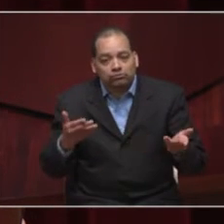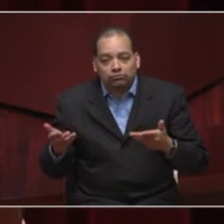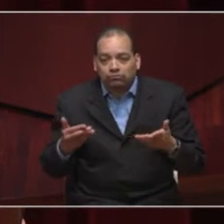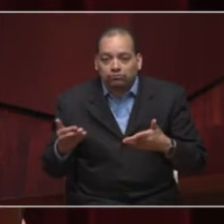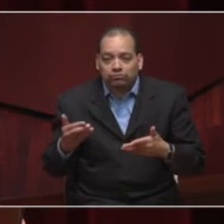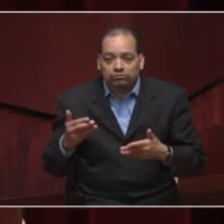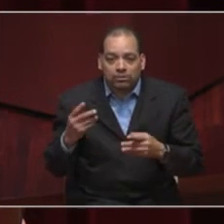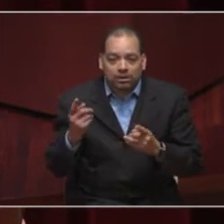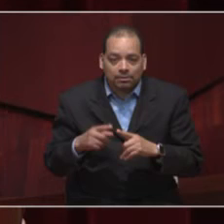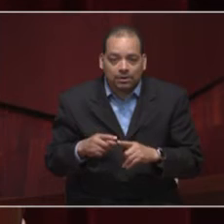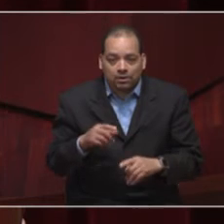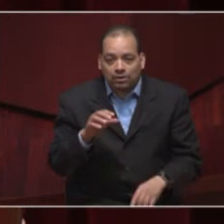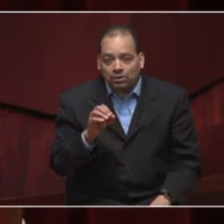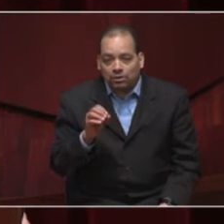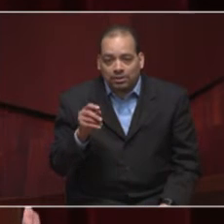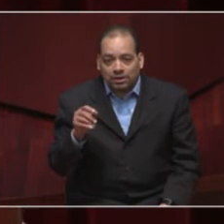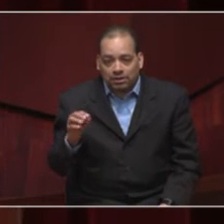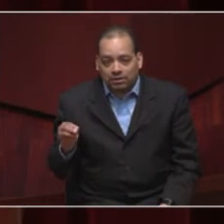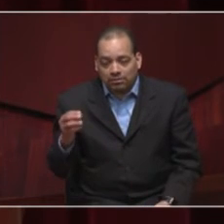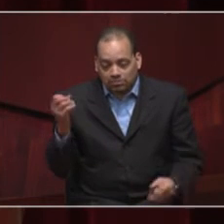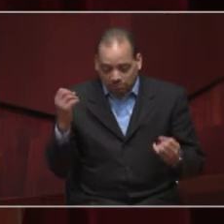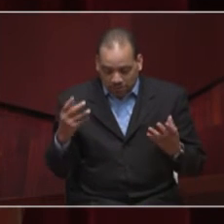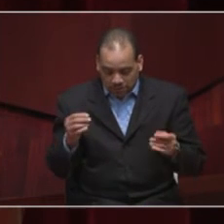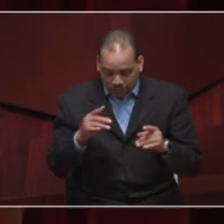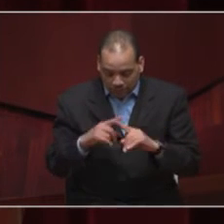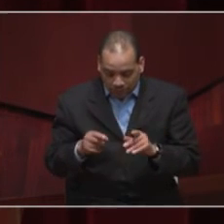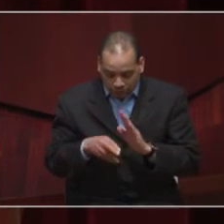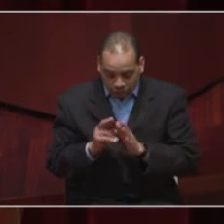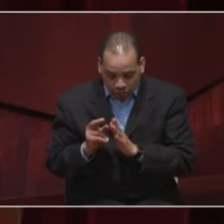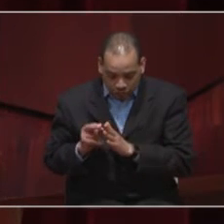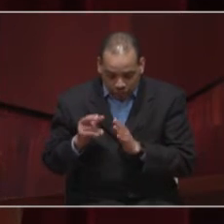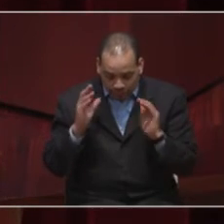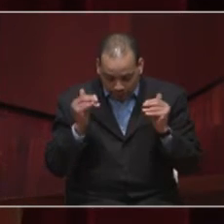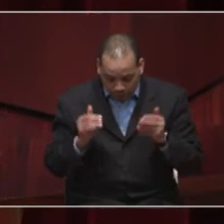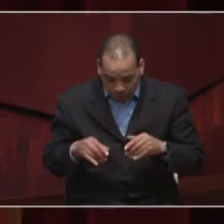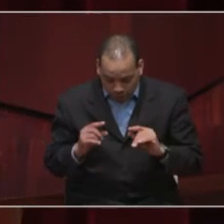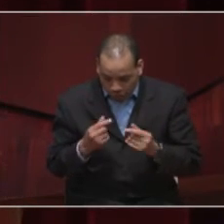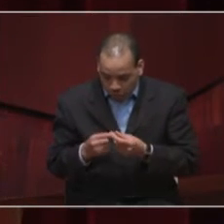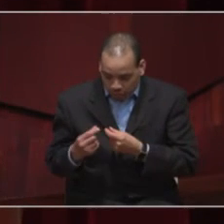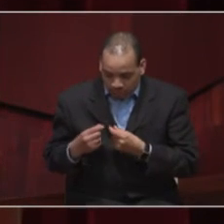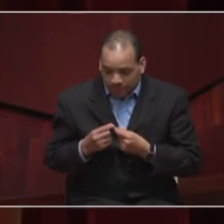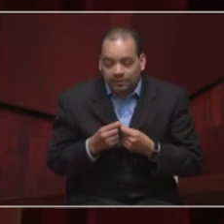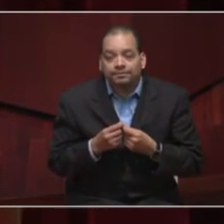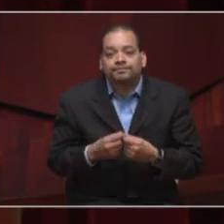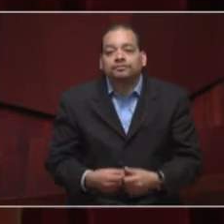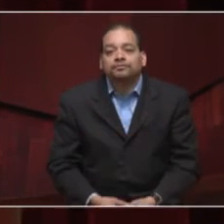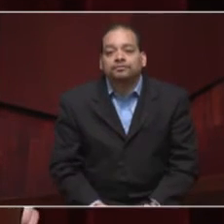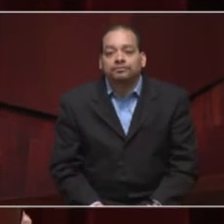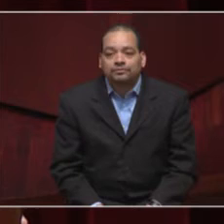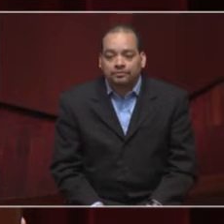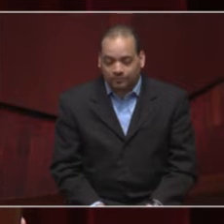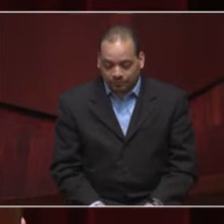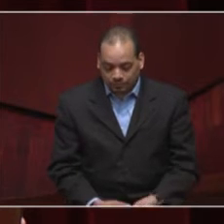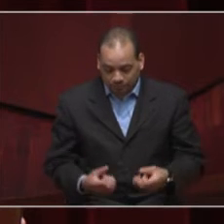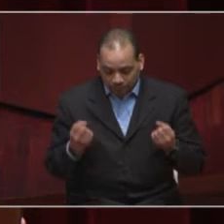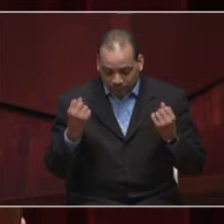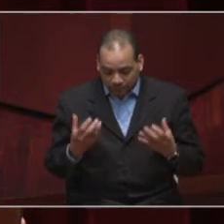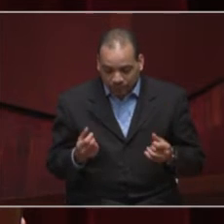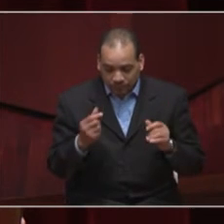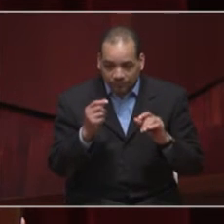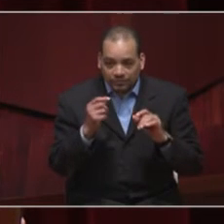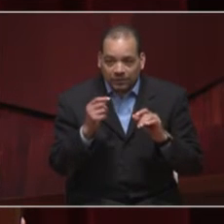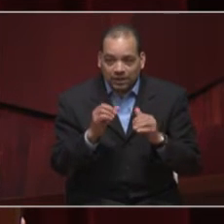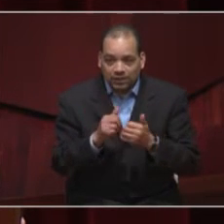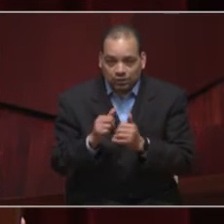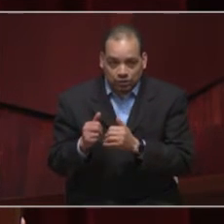multiple rounds of reviews, held focus groups. Paul Wester, our Chief Records Officer, he participated in some of those. I know lots of agencies were invited to